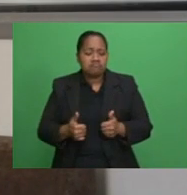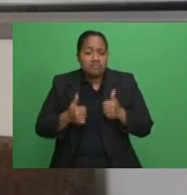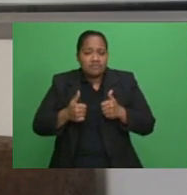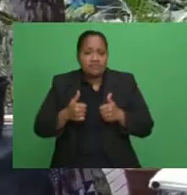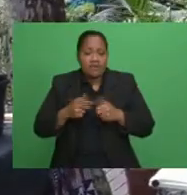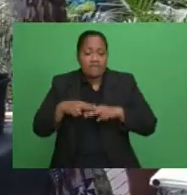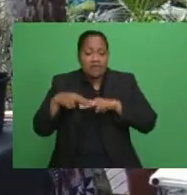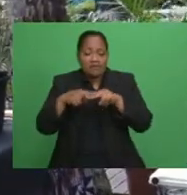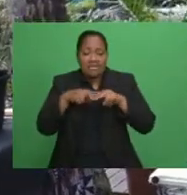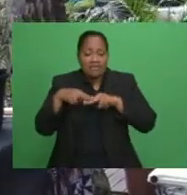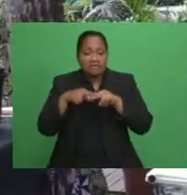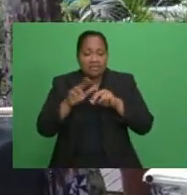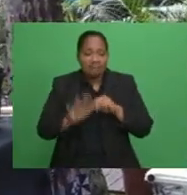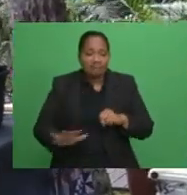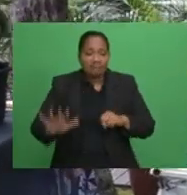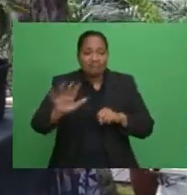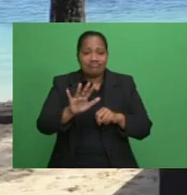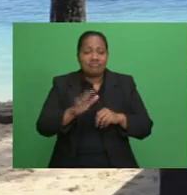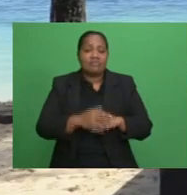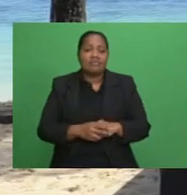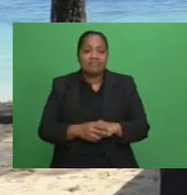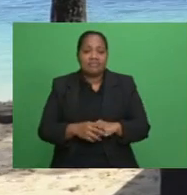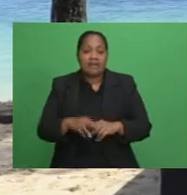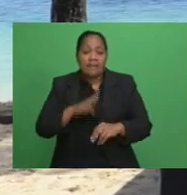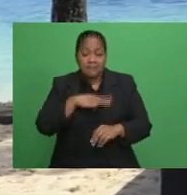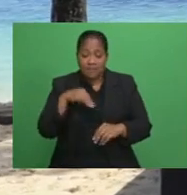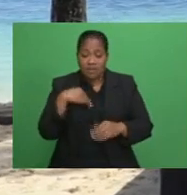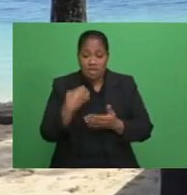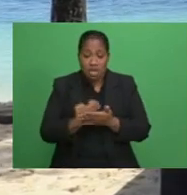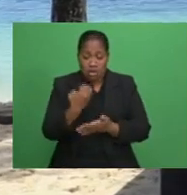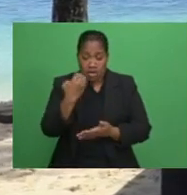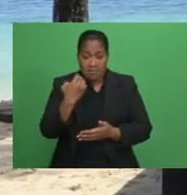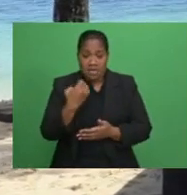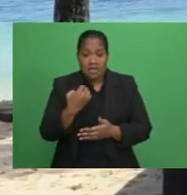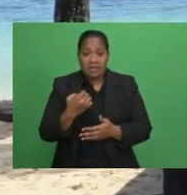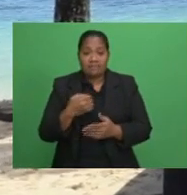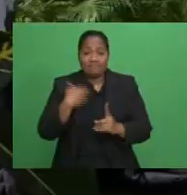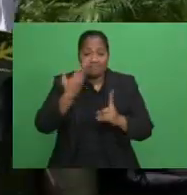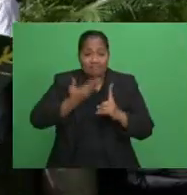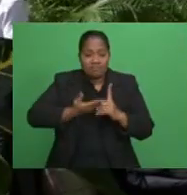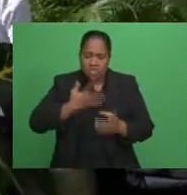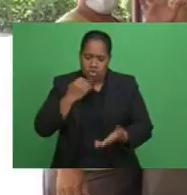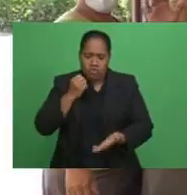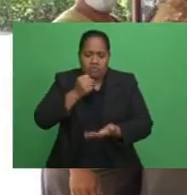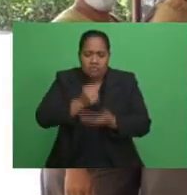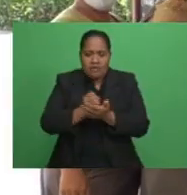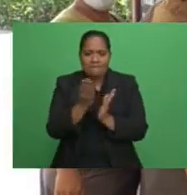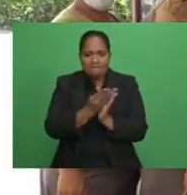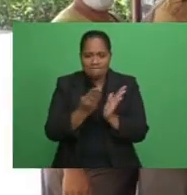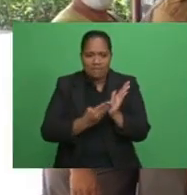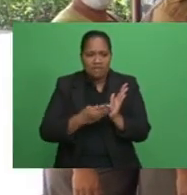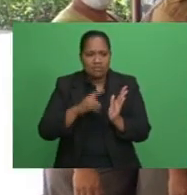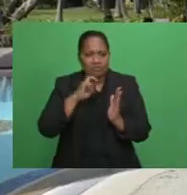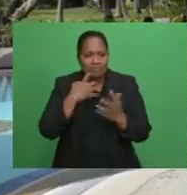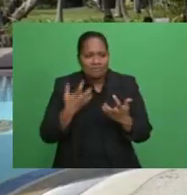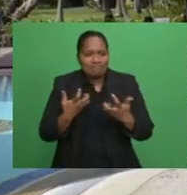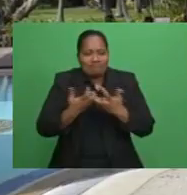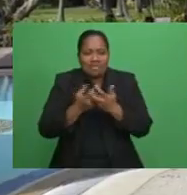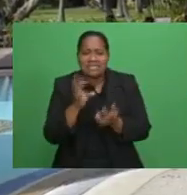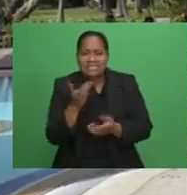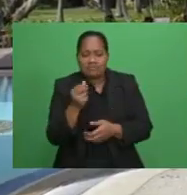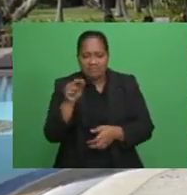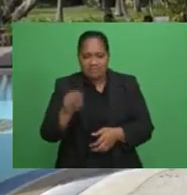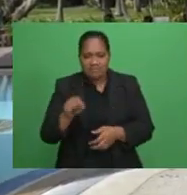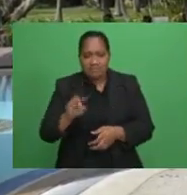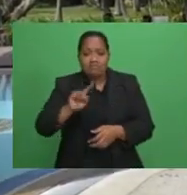generally. Minister for Economy Ayaz Sayed Kayum has assured that the budget will address some of these needs. However, operators must first